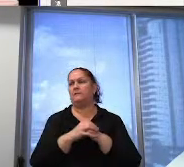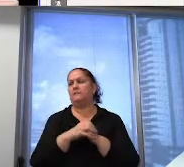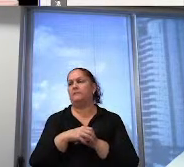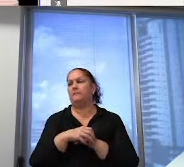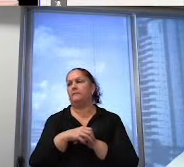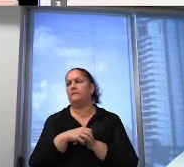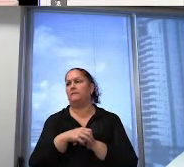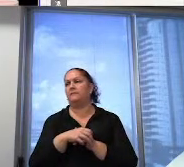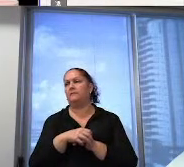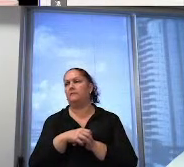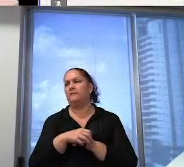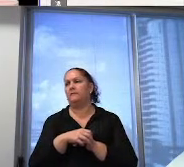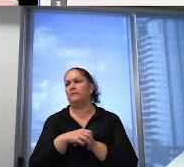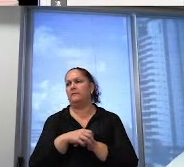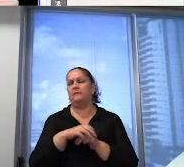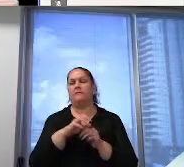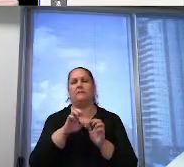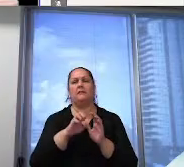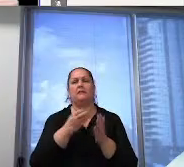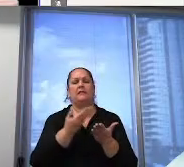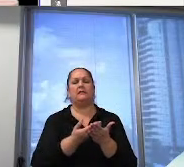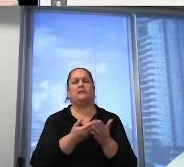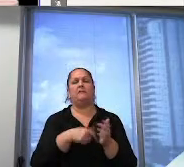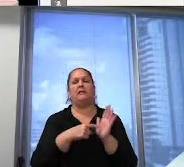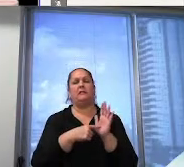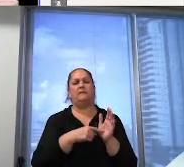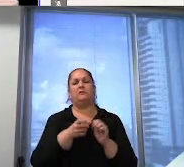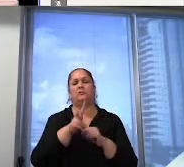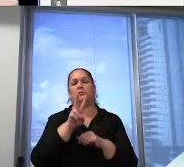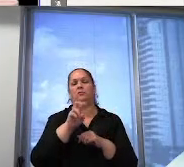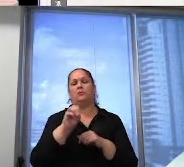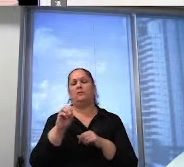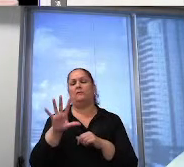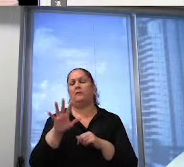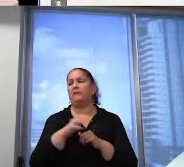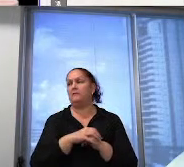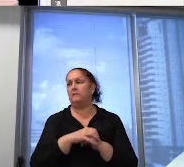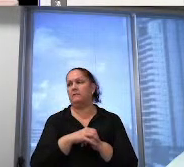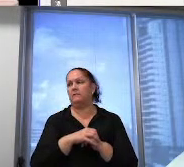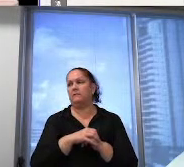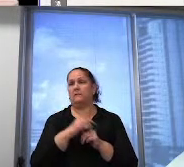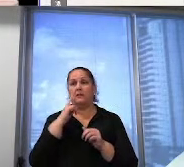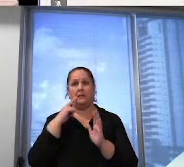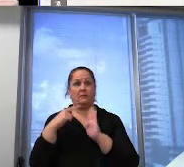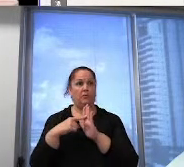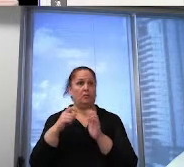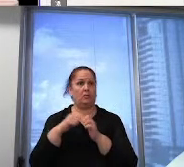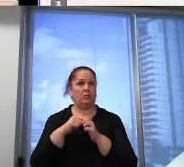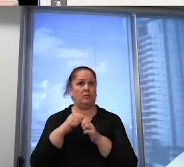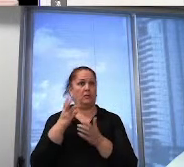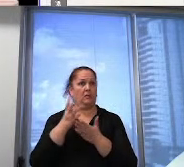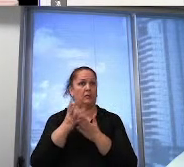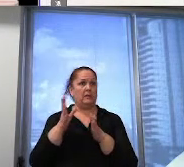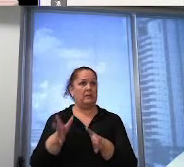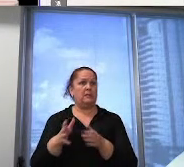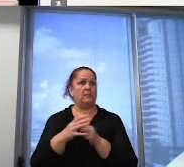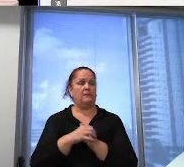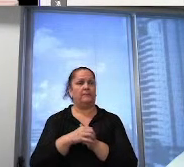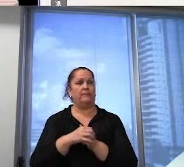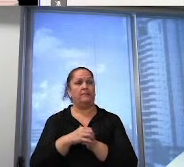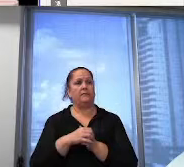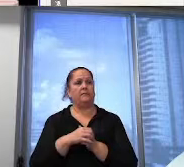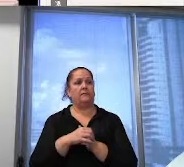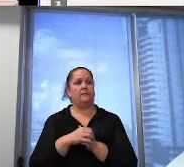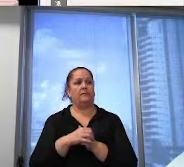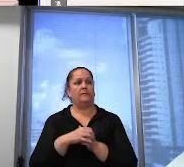unconstrained. Yeah, it's Exhibit 205, right? So would it be shown to the witness in their